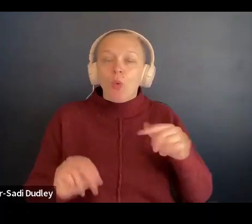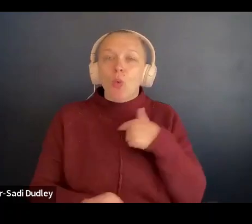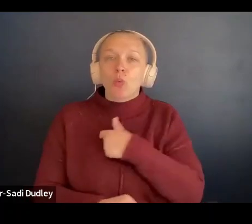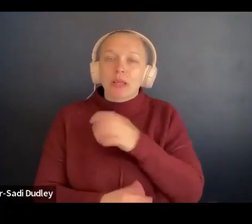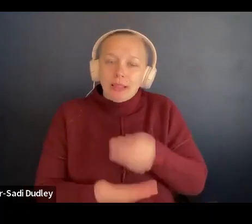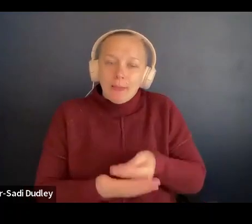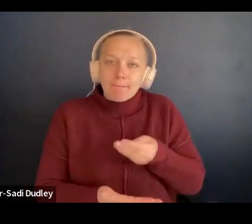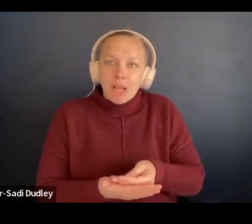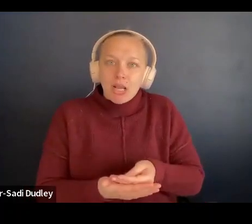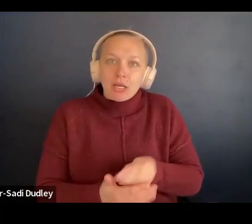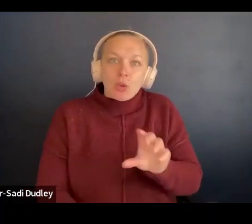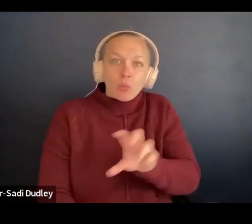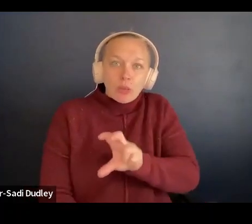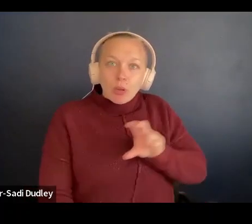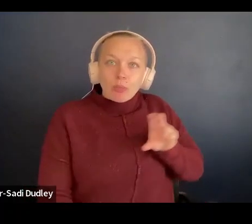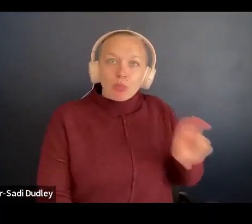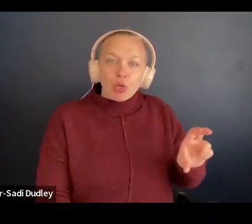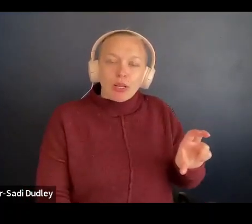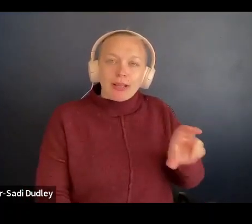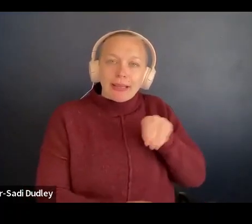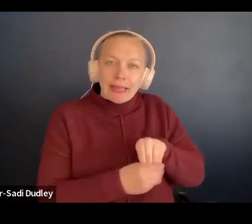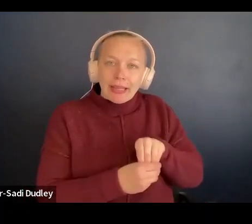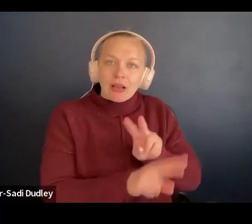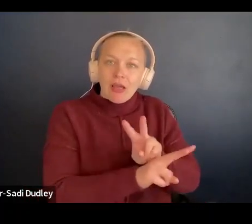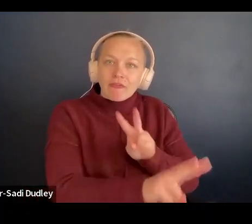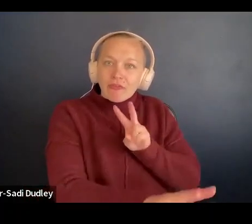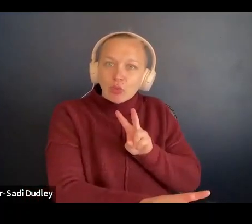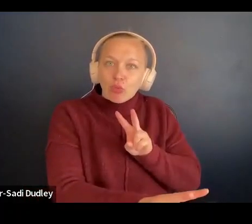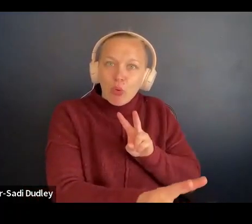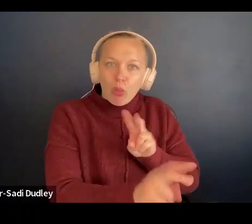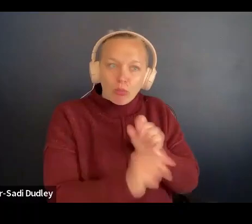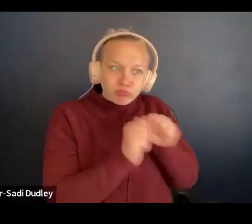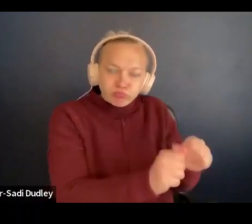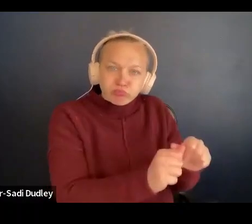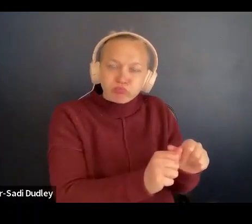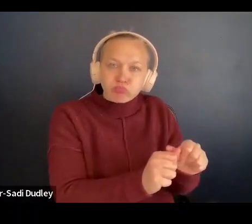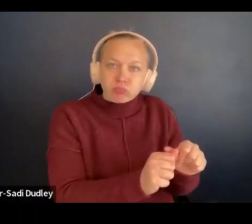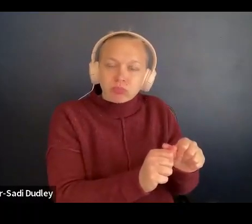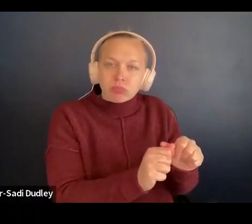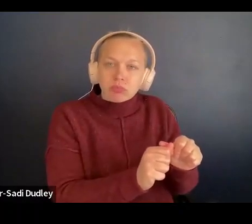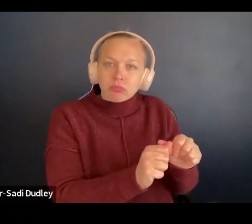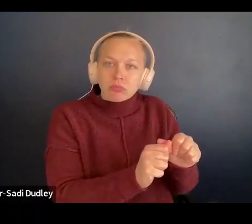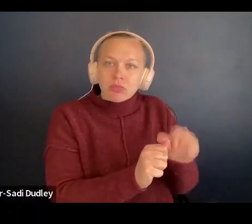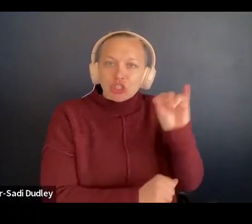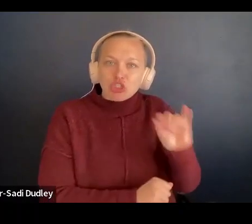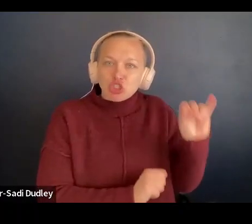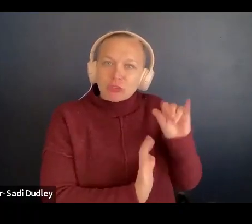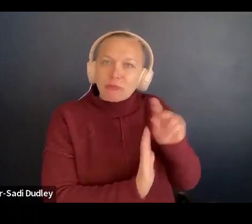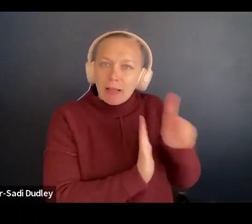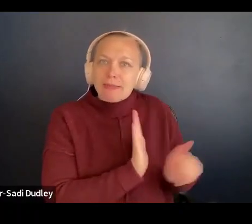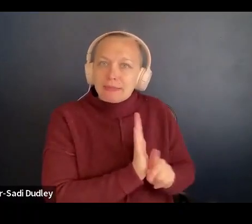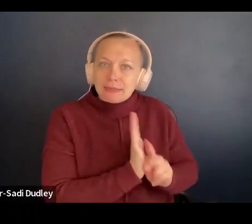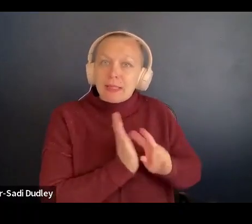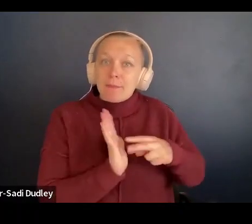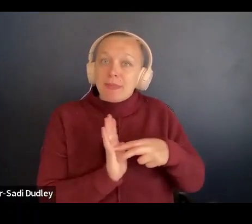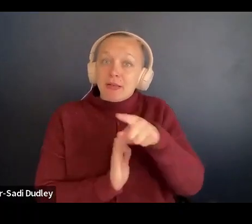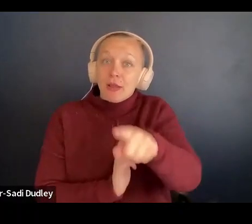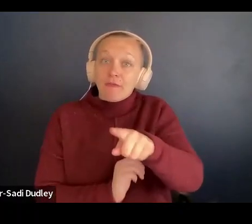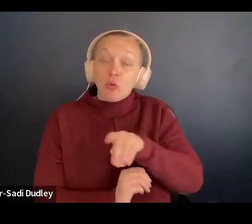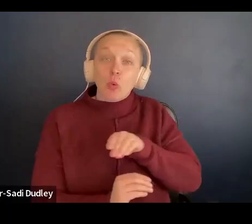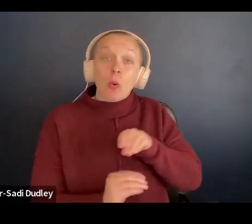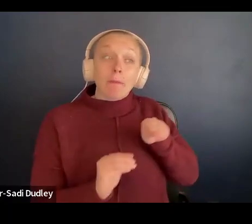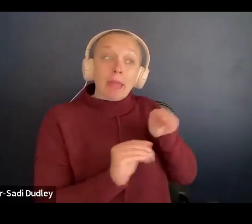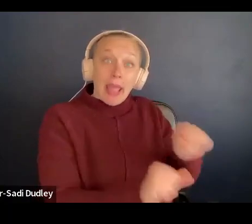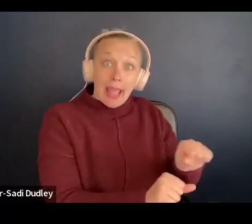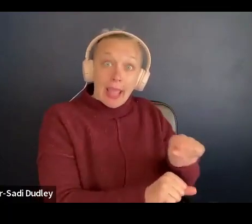funeral irrevocable insurance policy. And this insurance policy, once you deposit the money, makes interest, right? So